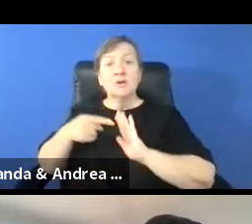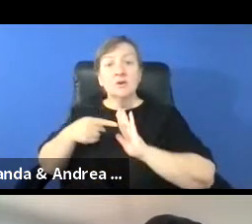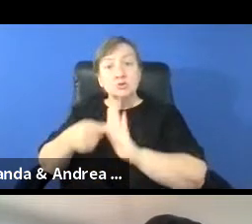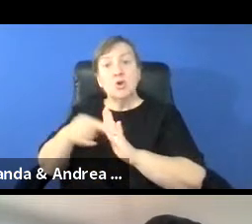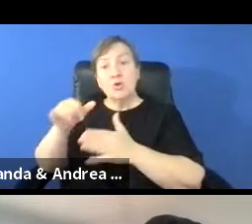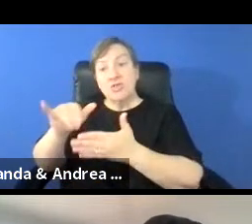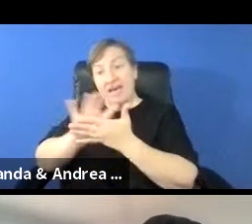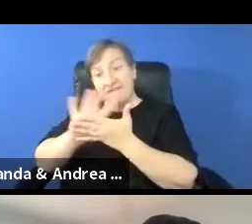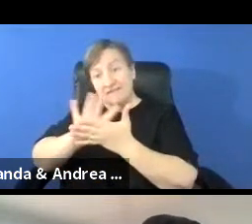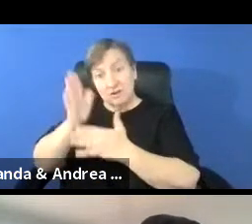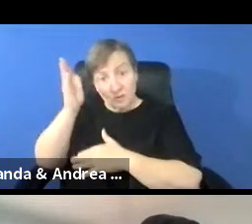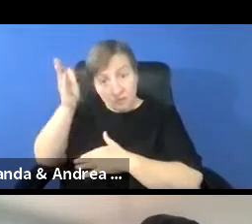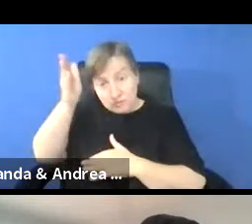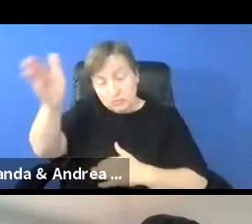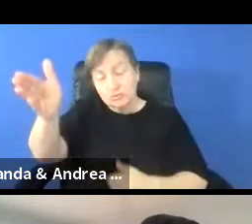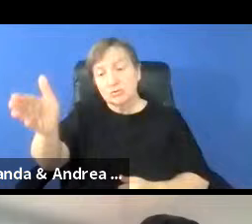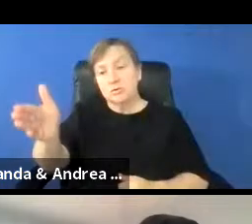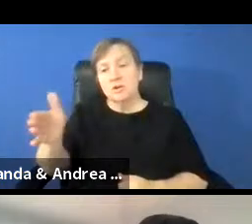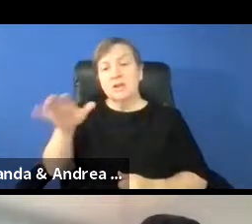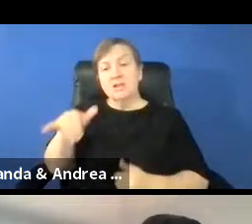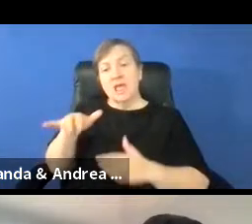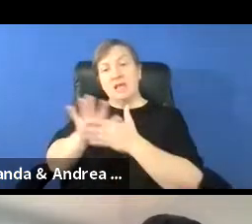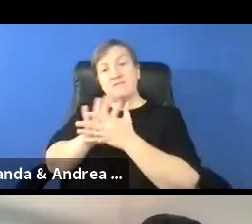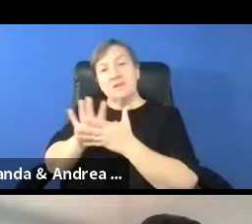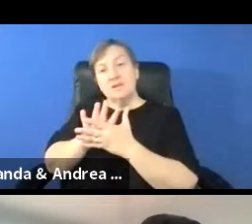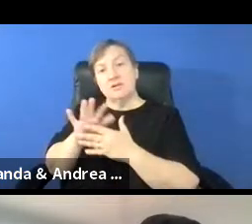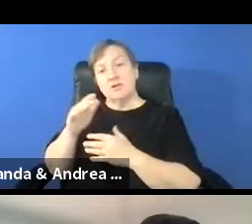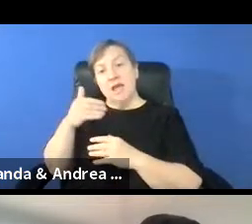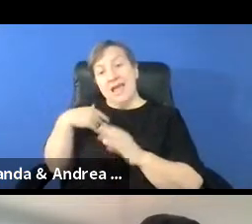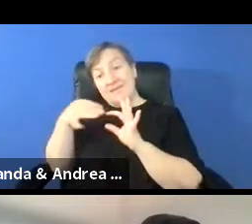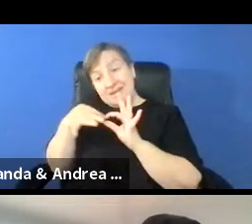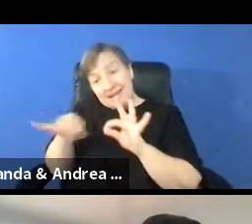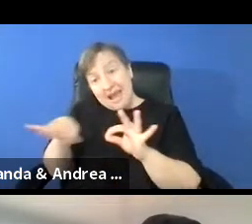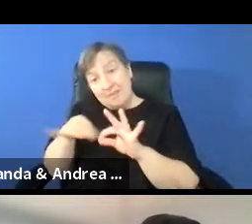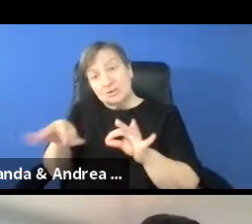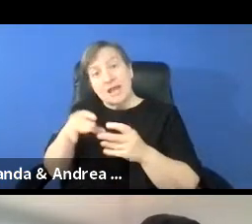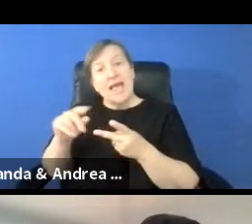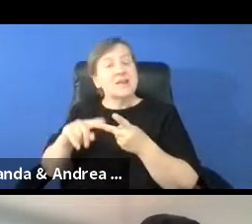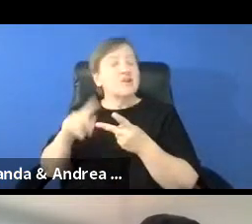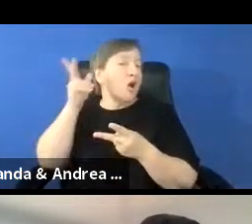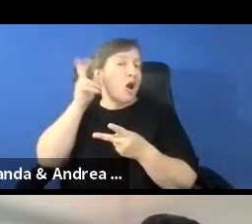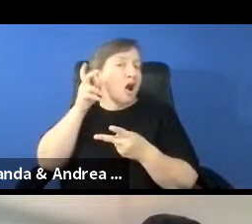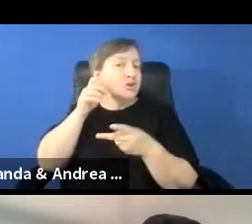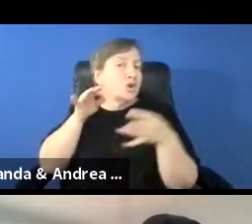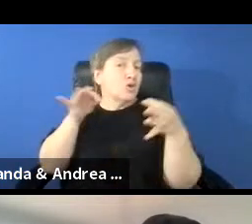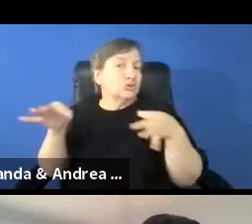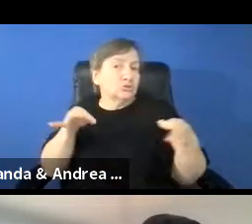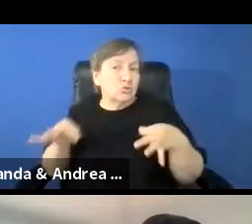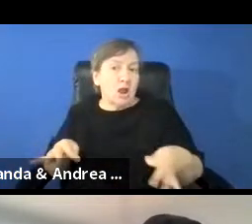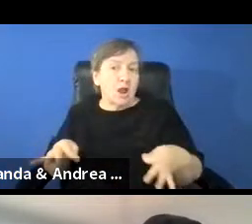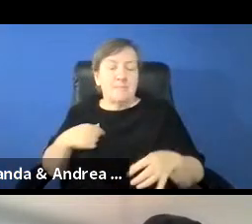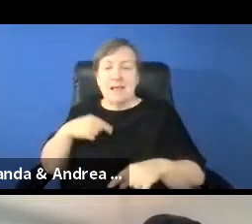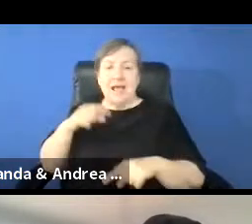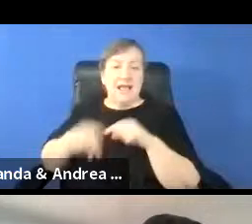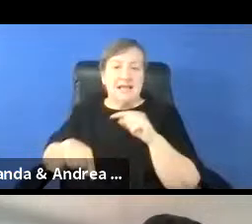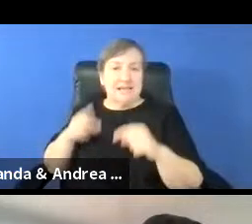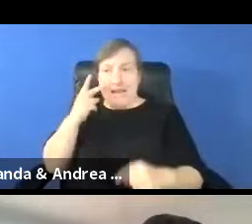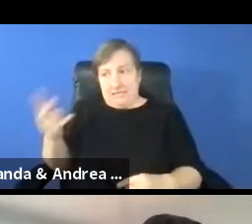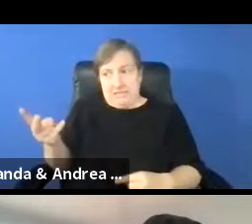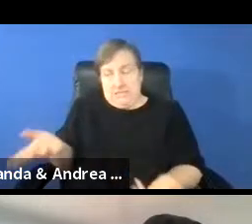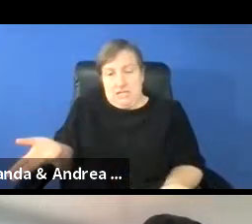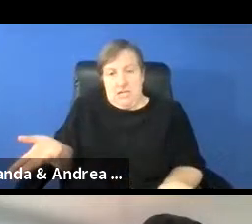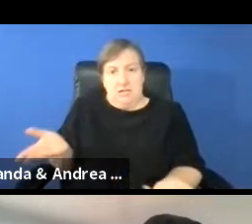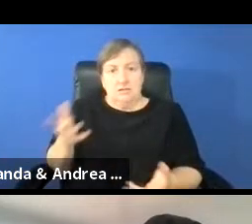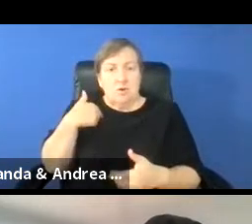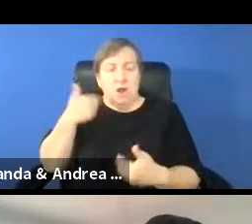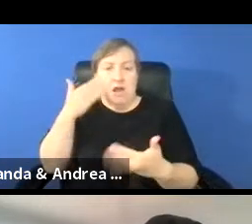the future, that video is not only captioned but audio described. I obviously can't see it, so I don't know